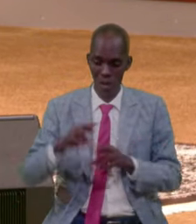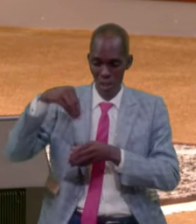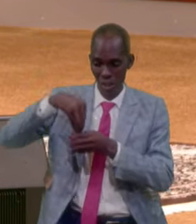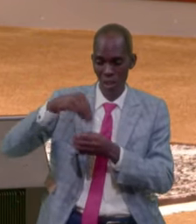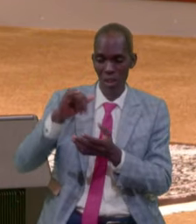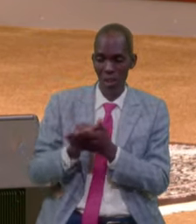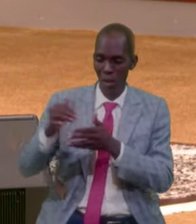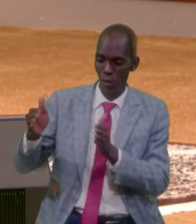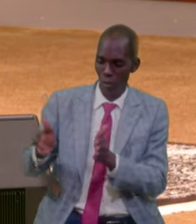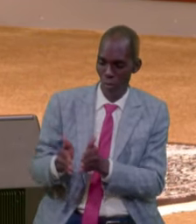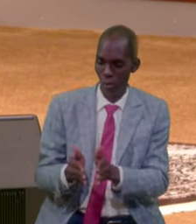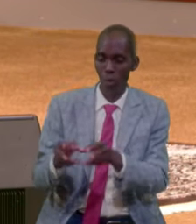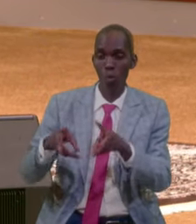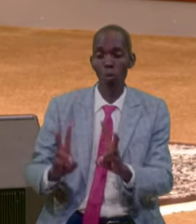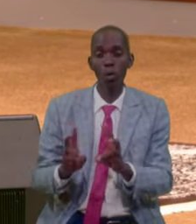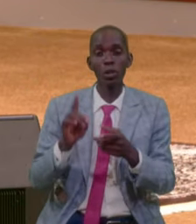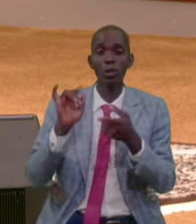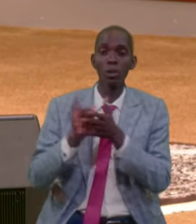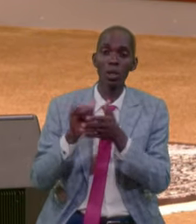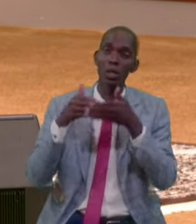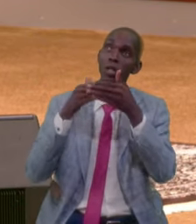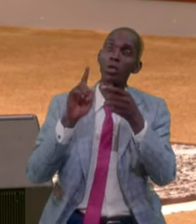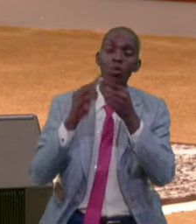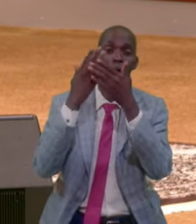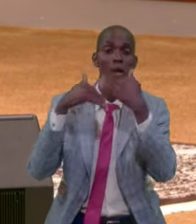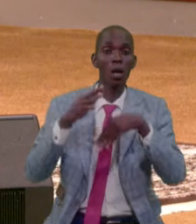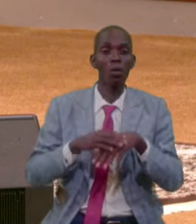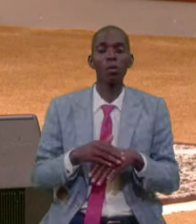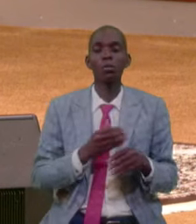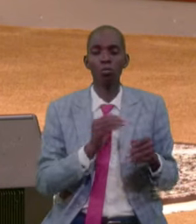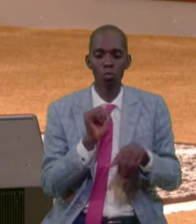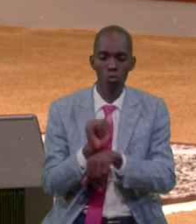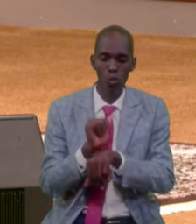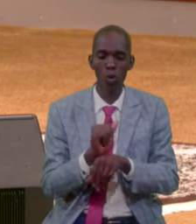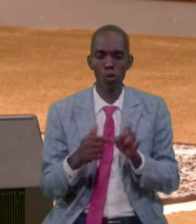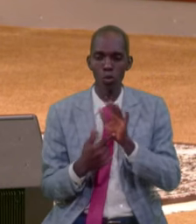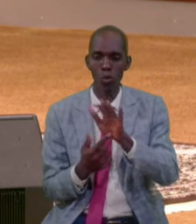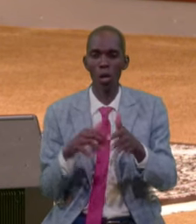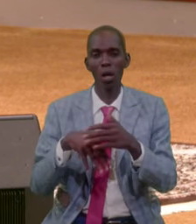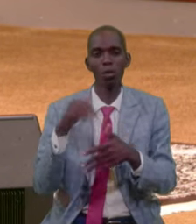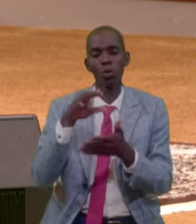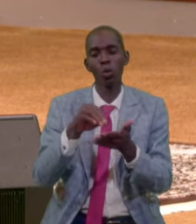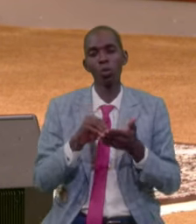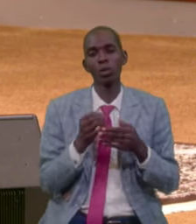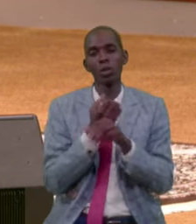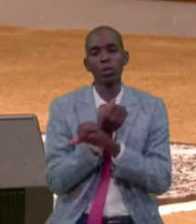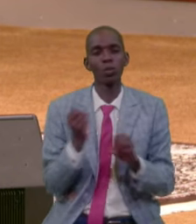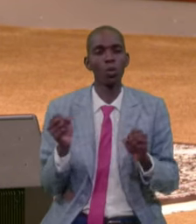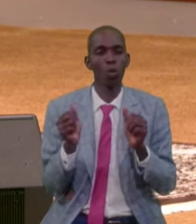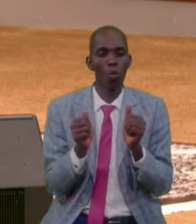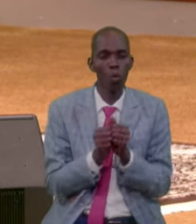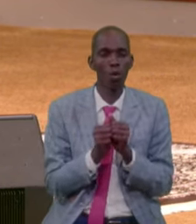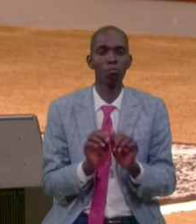to heaven, walk out your own salvation with fear and trembling. Then